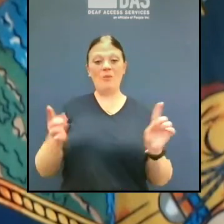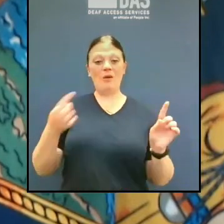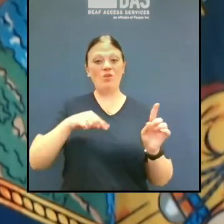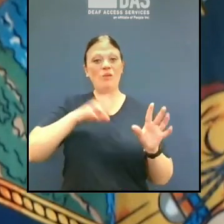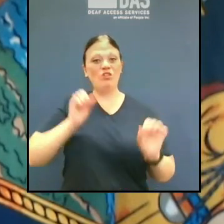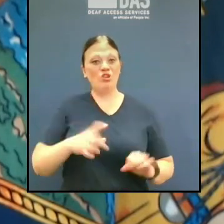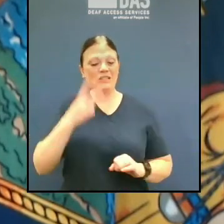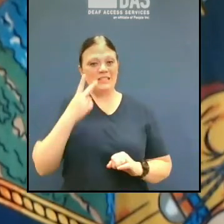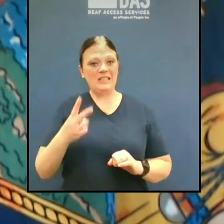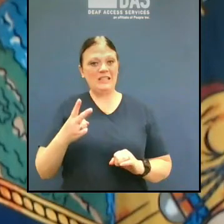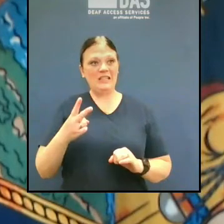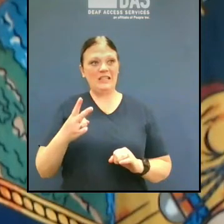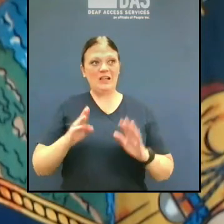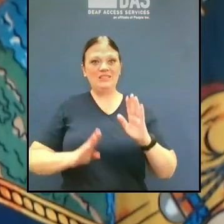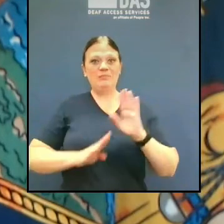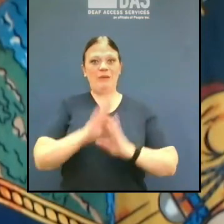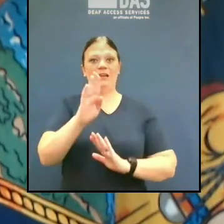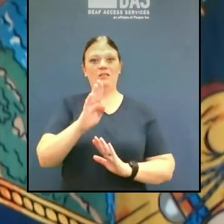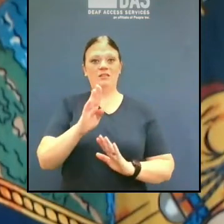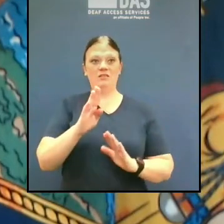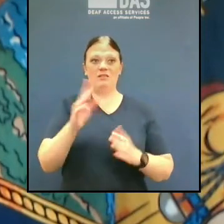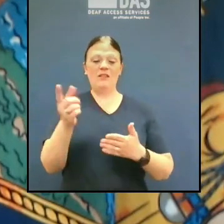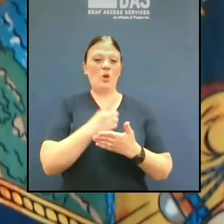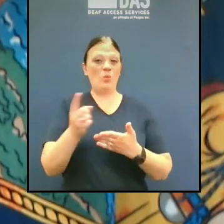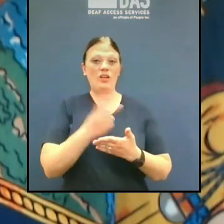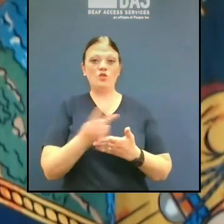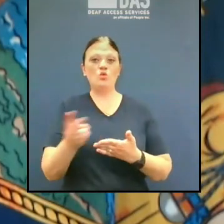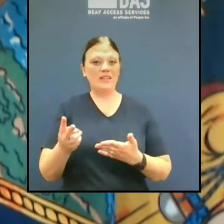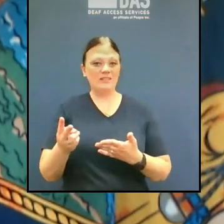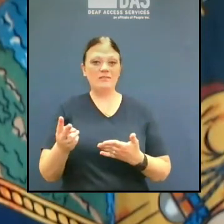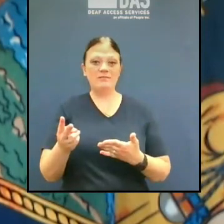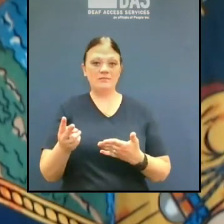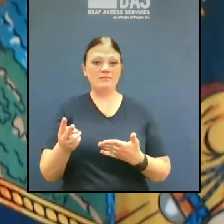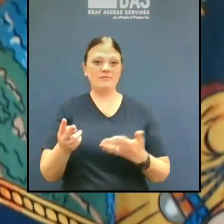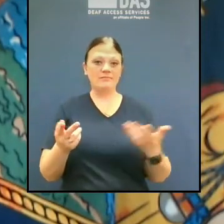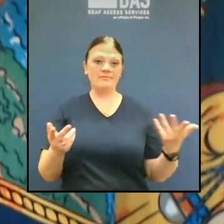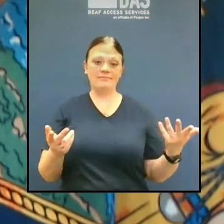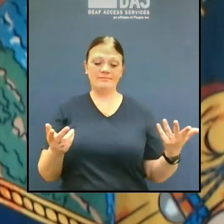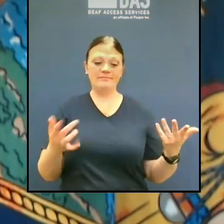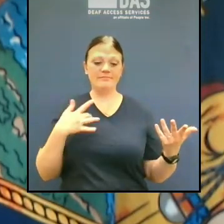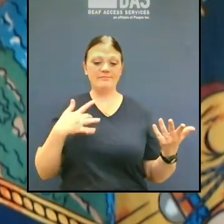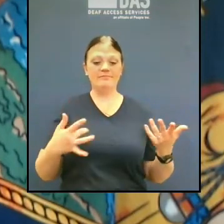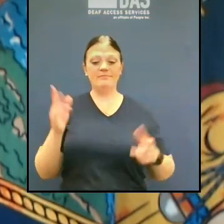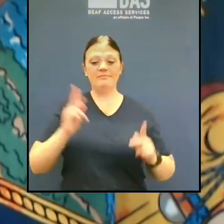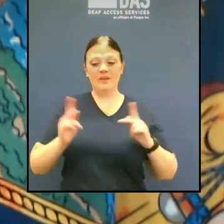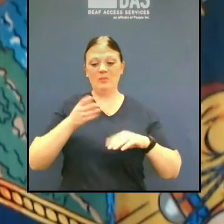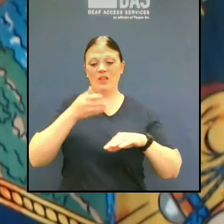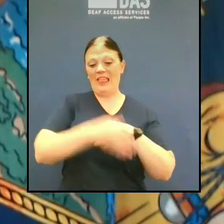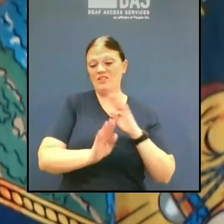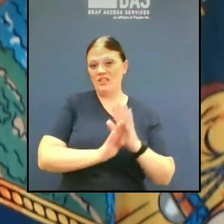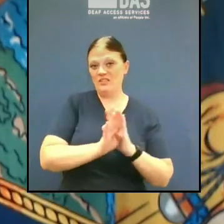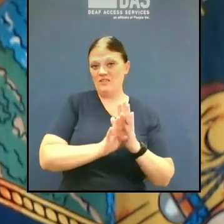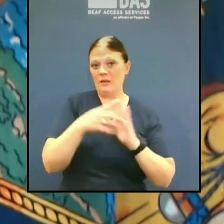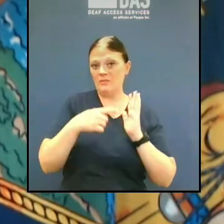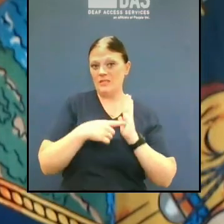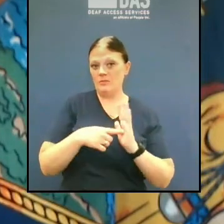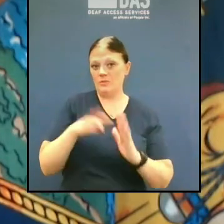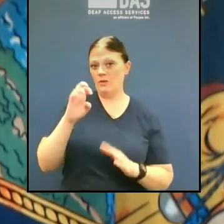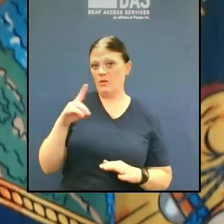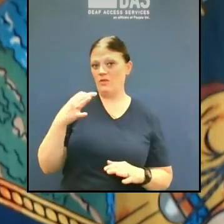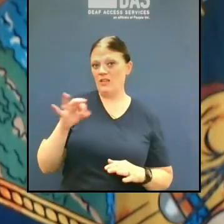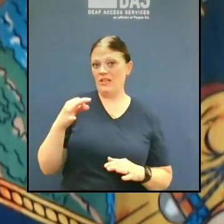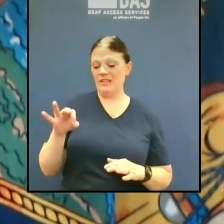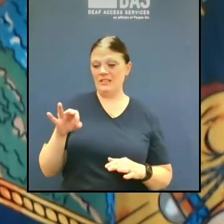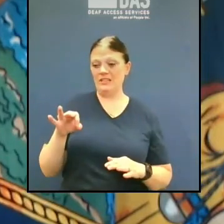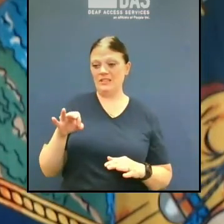could see a spike within the next week or two. Usually, people after they develop symptoms of COVID-19, it